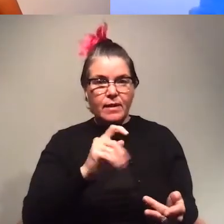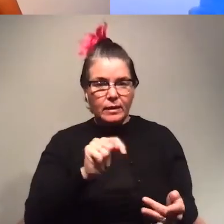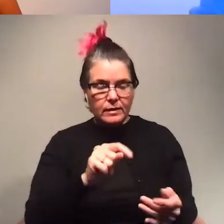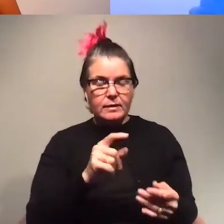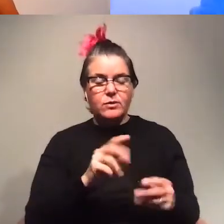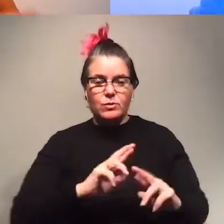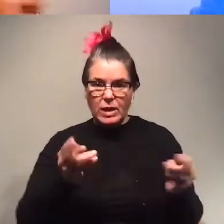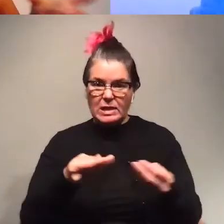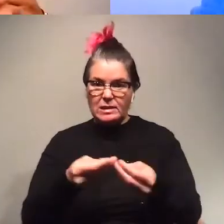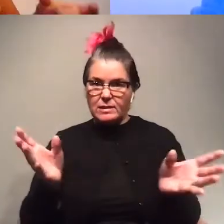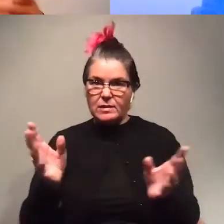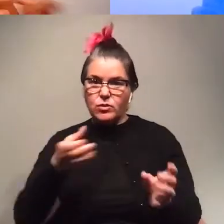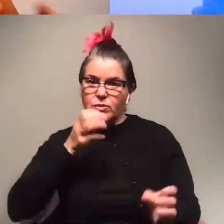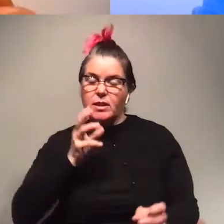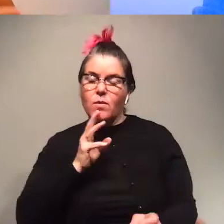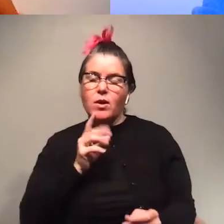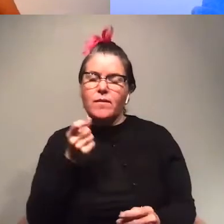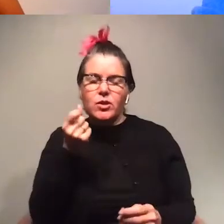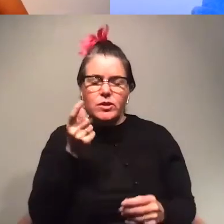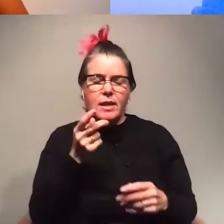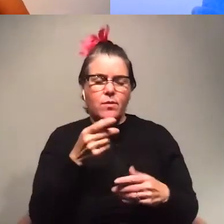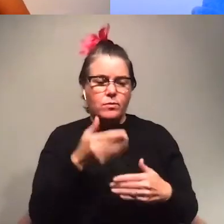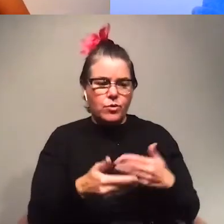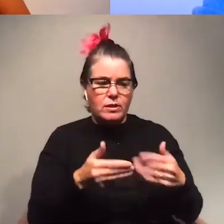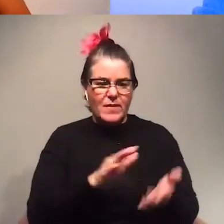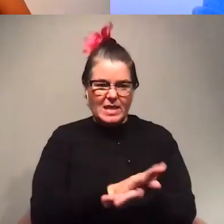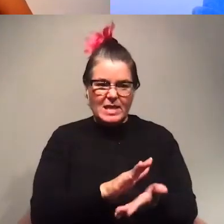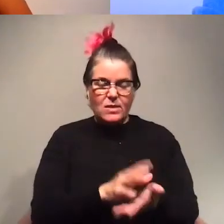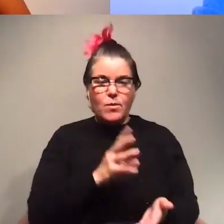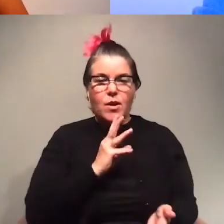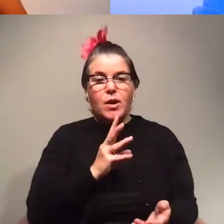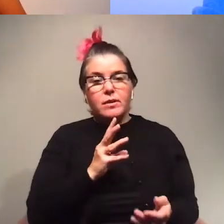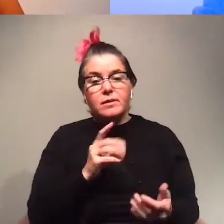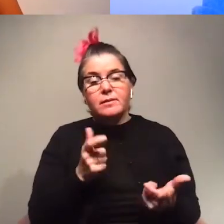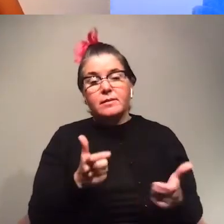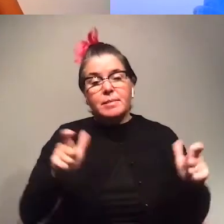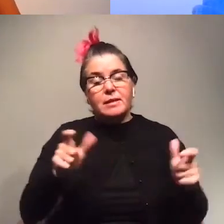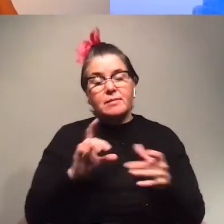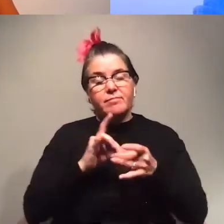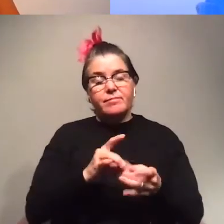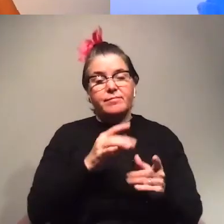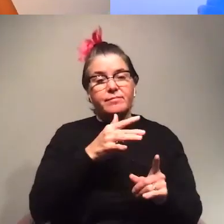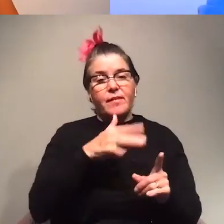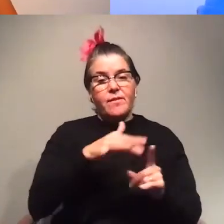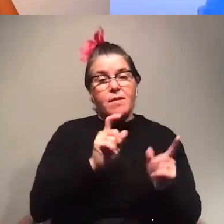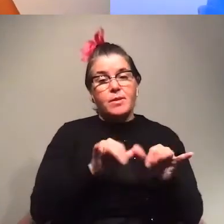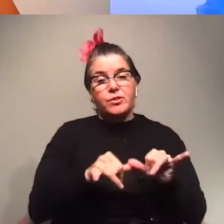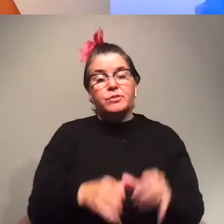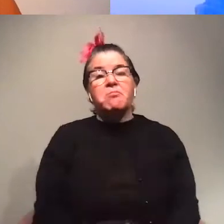distributed. So I think understanding those processes of cleaning water is probably big for environmental engineers.